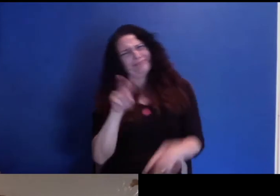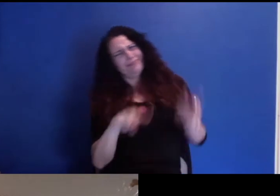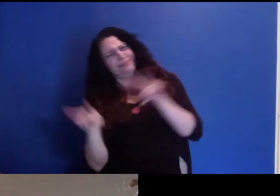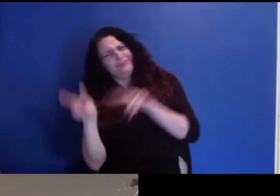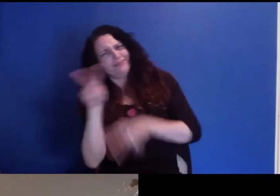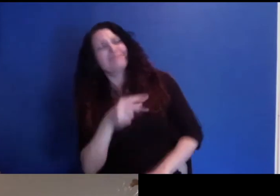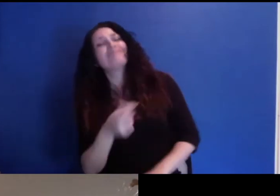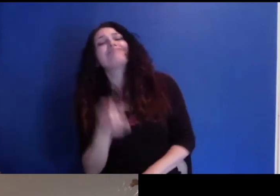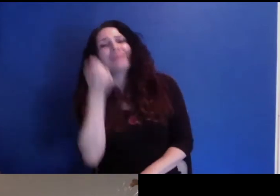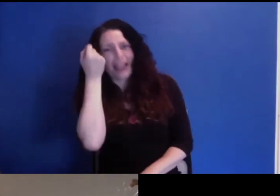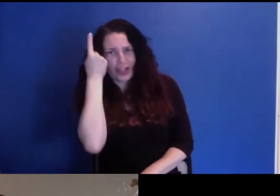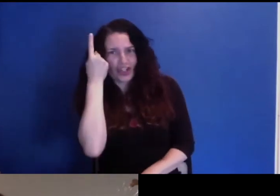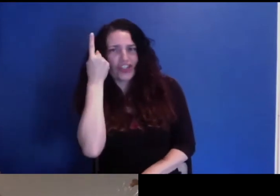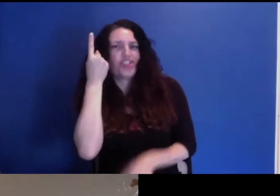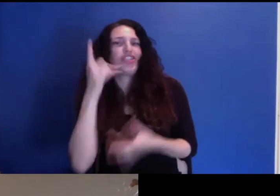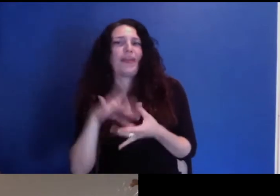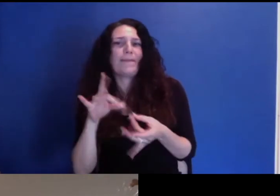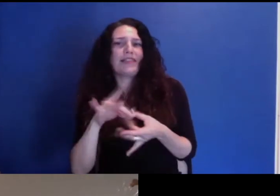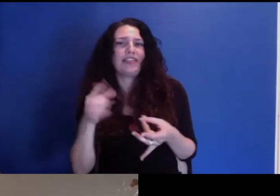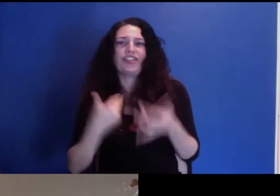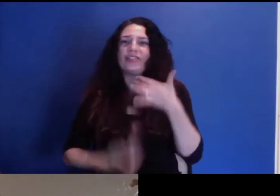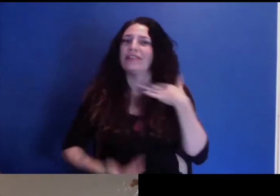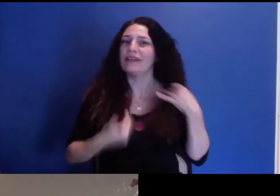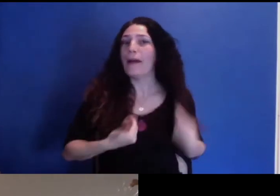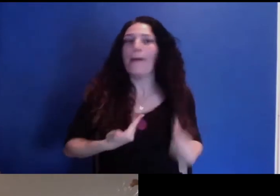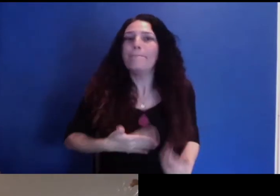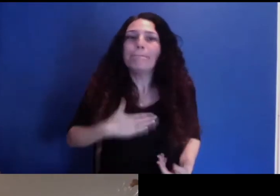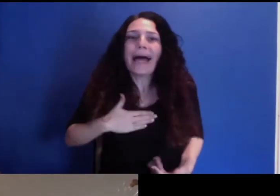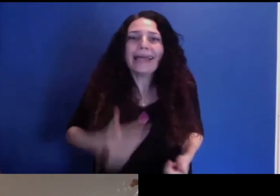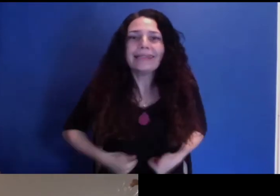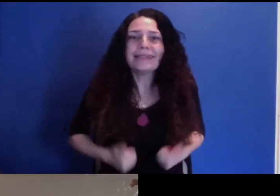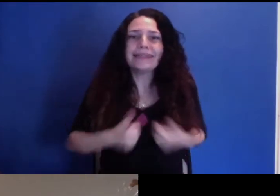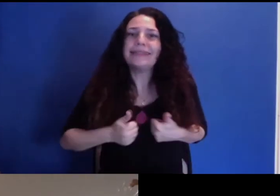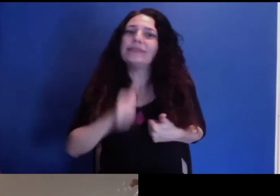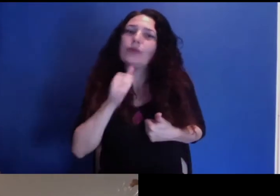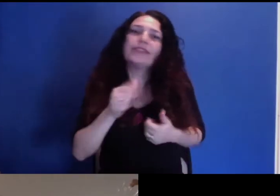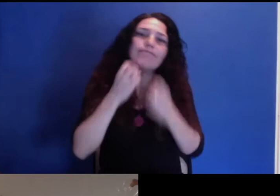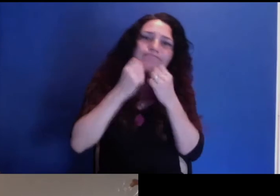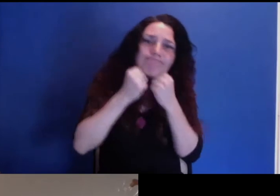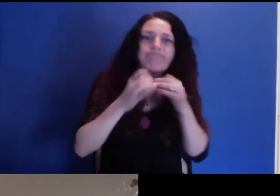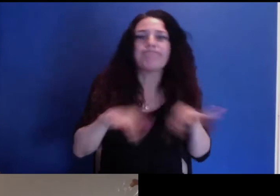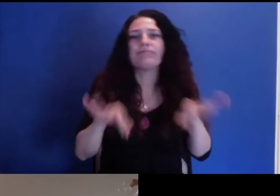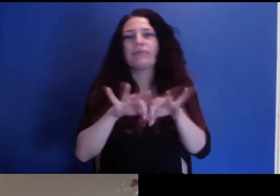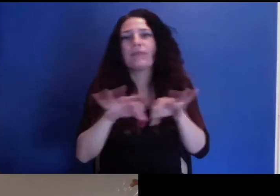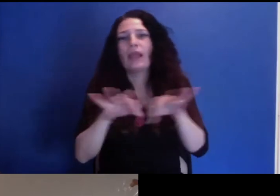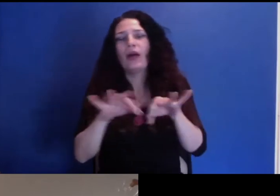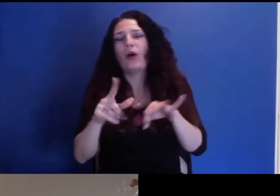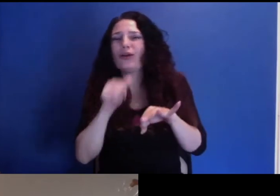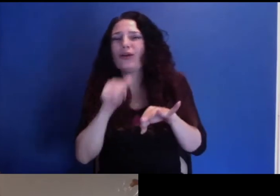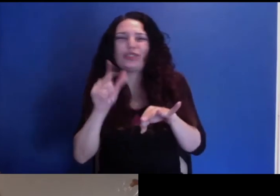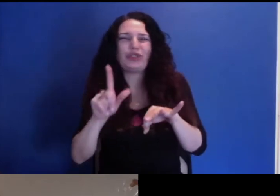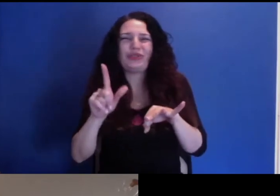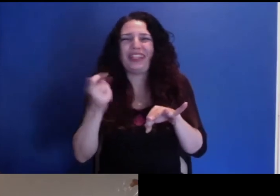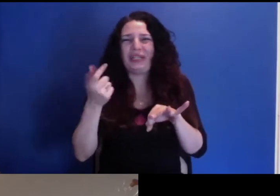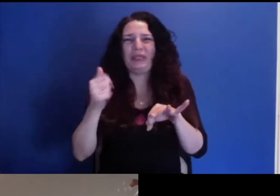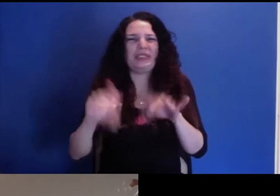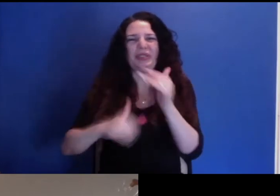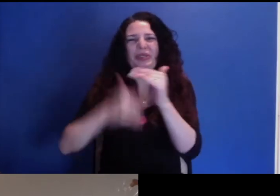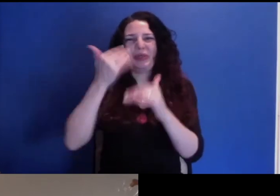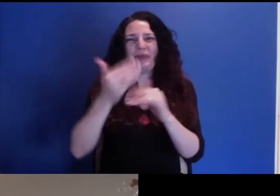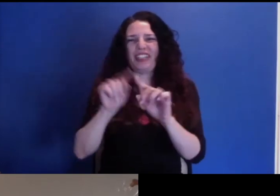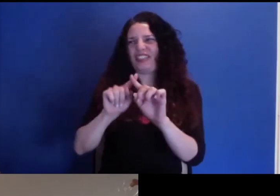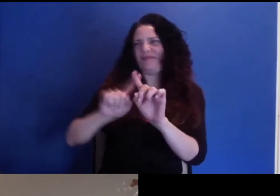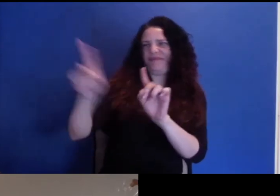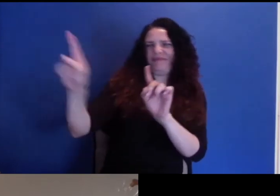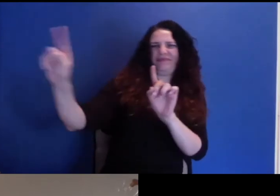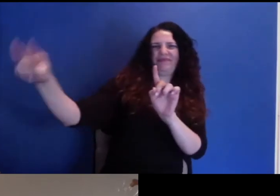which was that my existence didn't matter, or that my existence was too fringe or niche to include. And I think that really, really